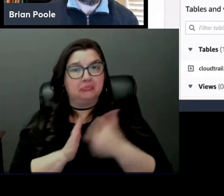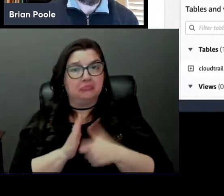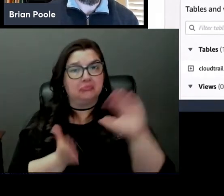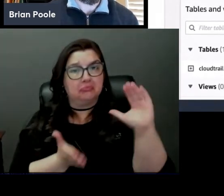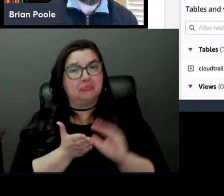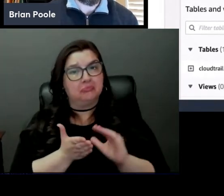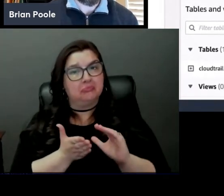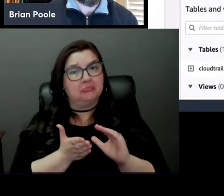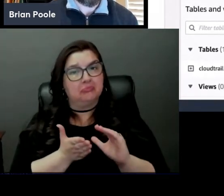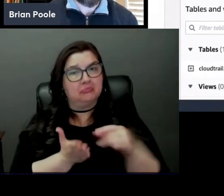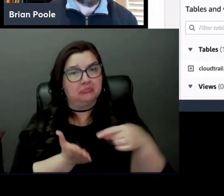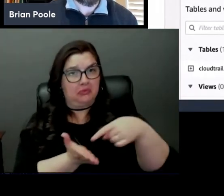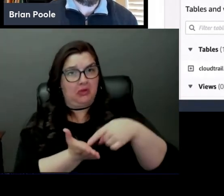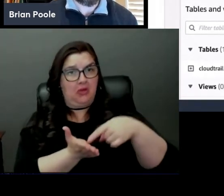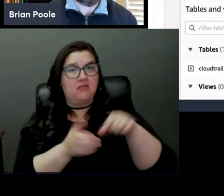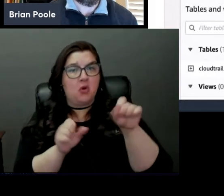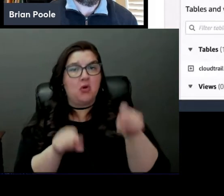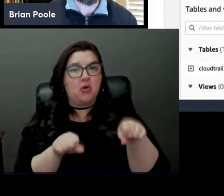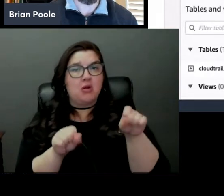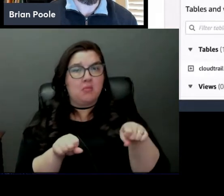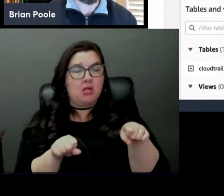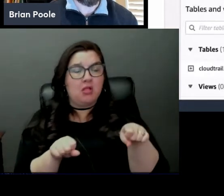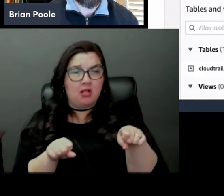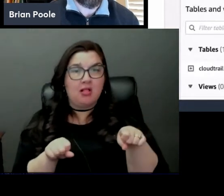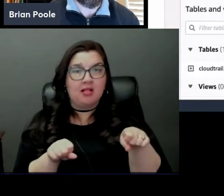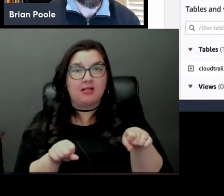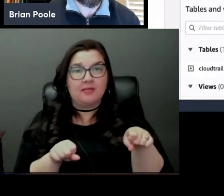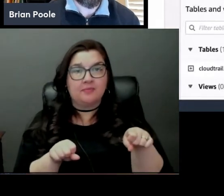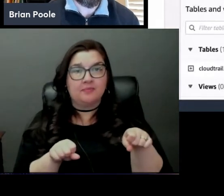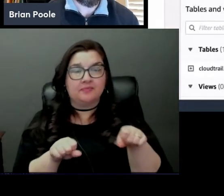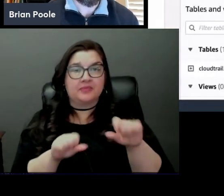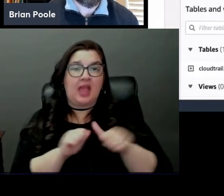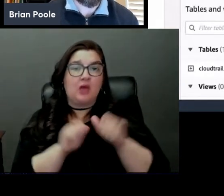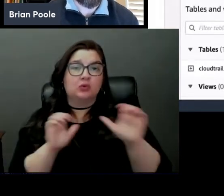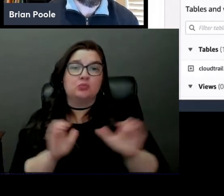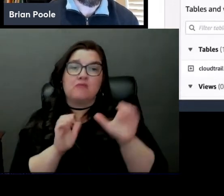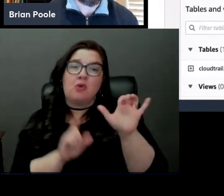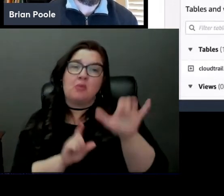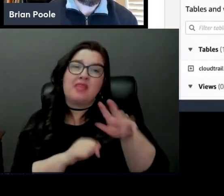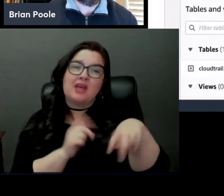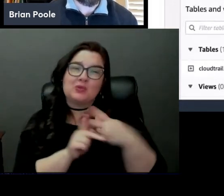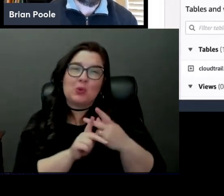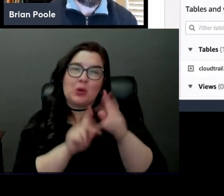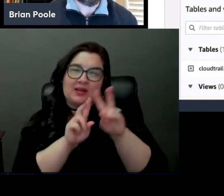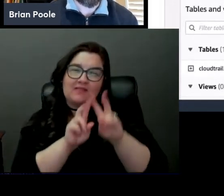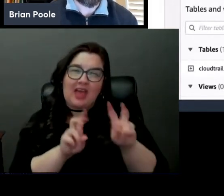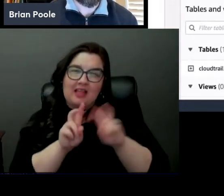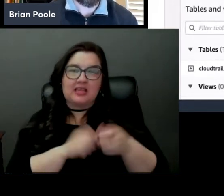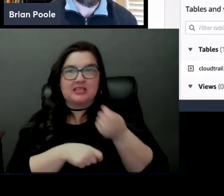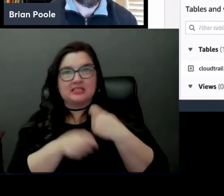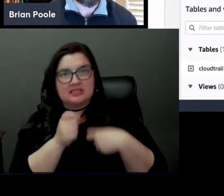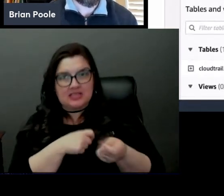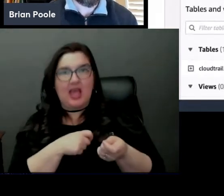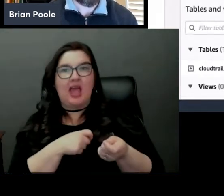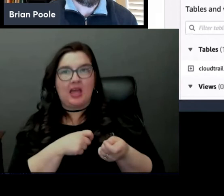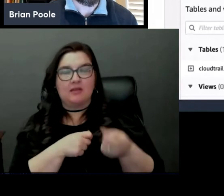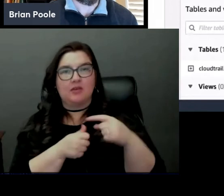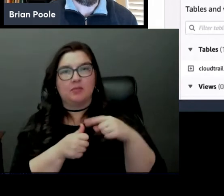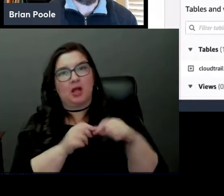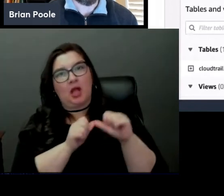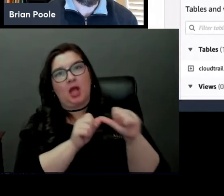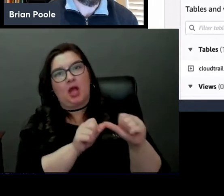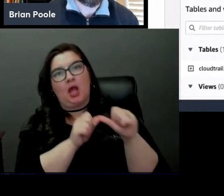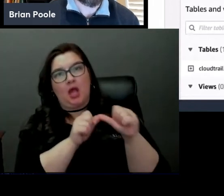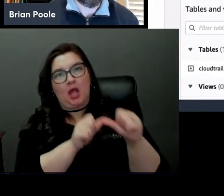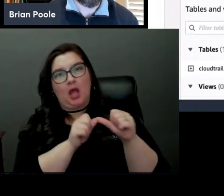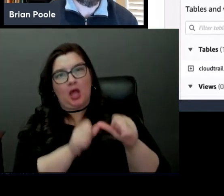reasonable way to perform this sort of analytics, rather than having to pay for ingestion of, say,